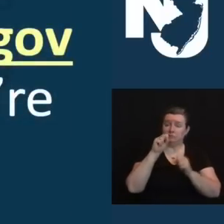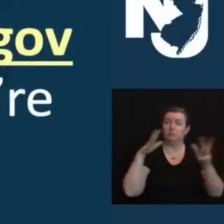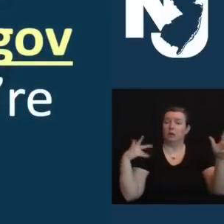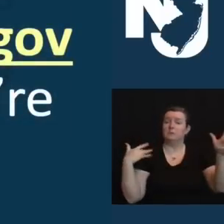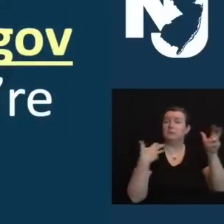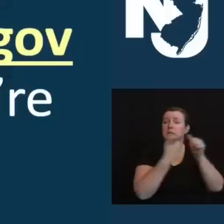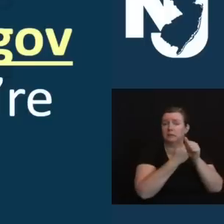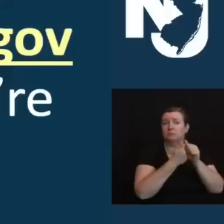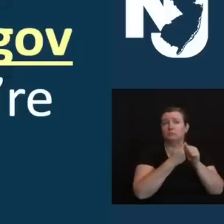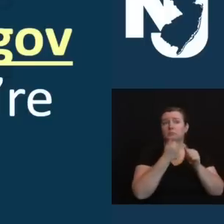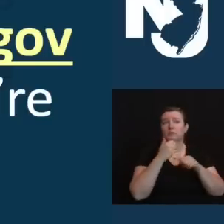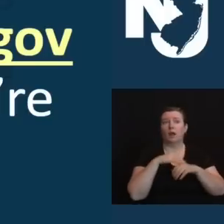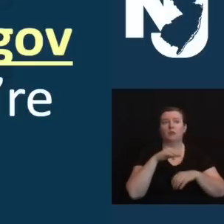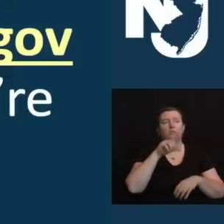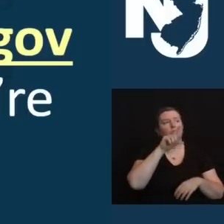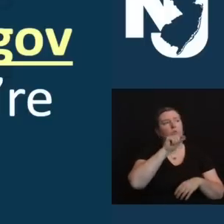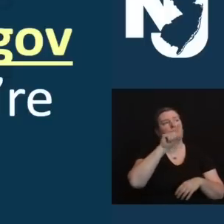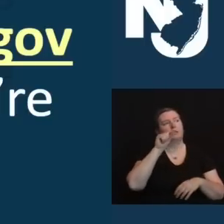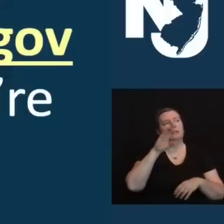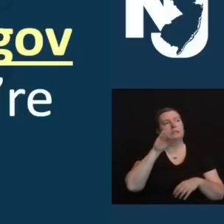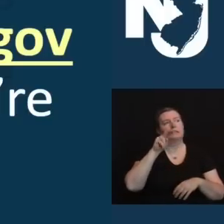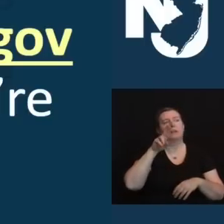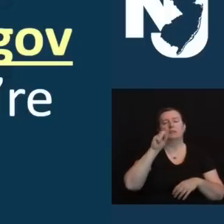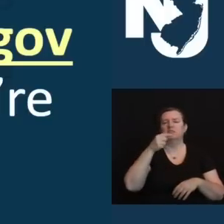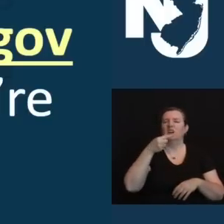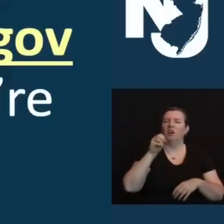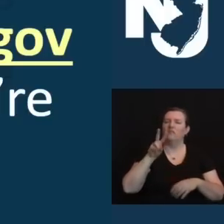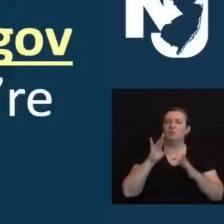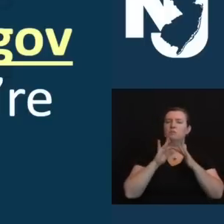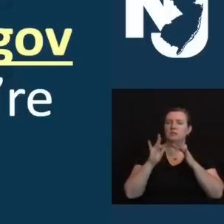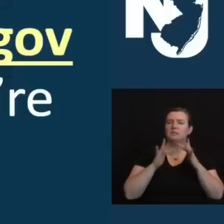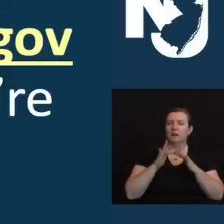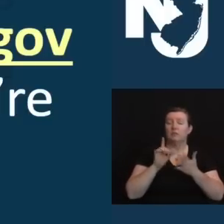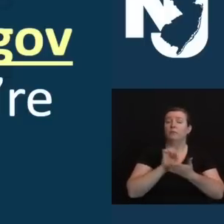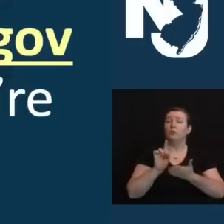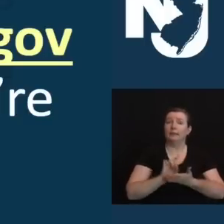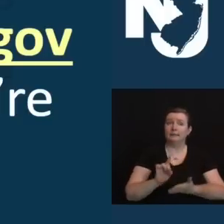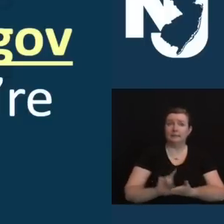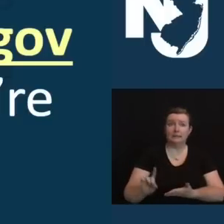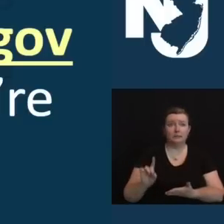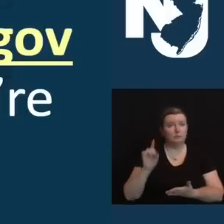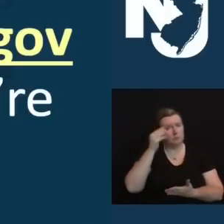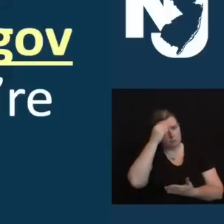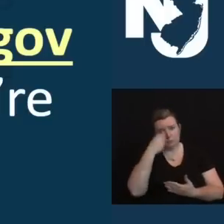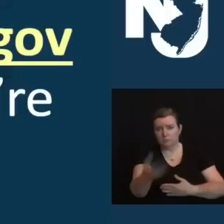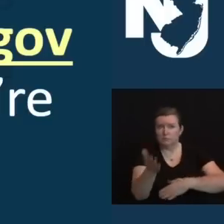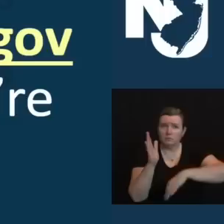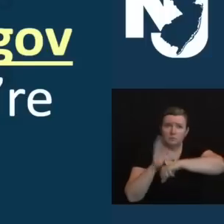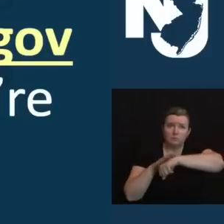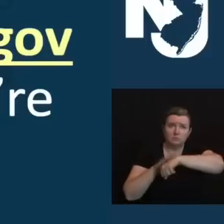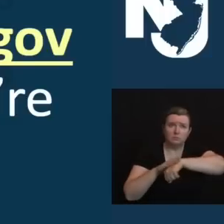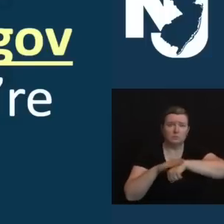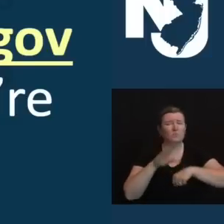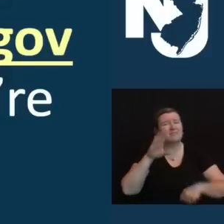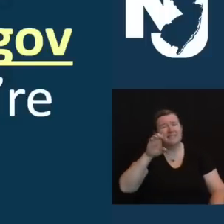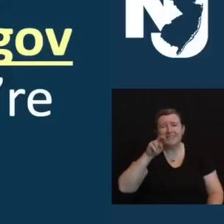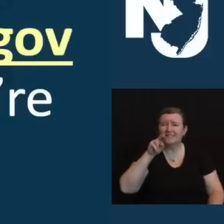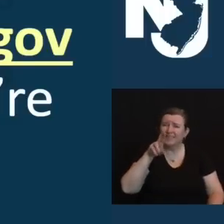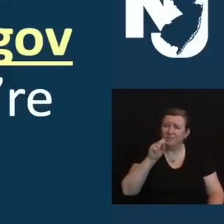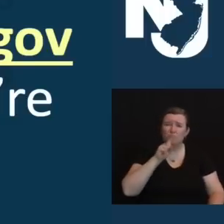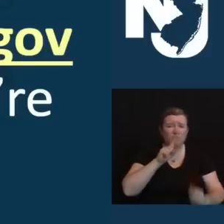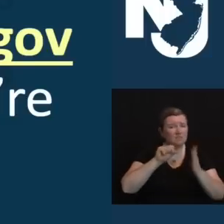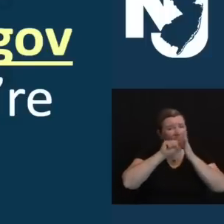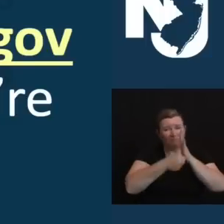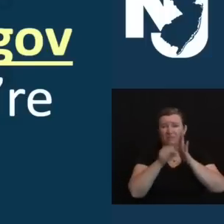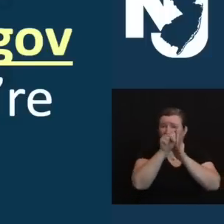the 2020 census. As we've noted weekly, the census is absolutely critical to ensuring that New Jersey receives its fair share